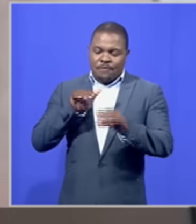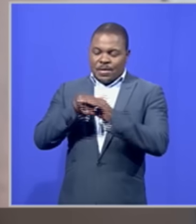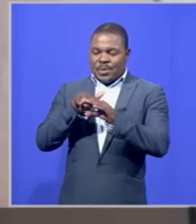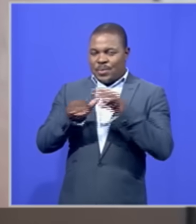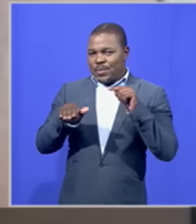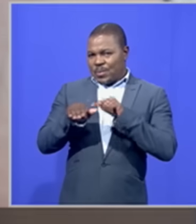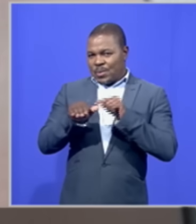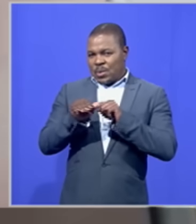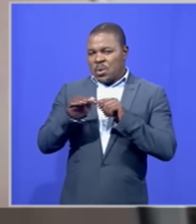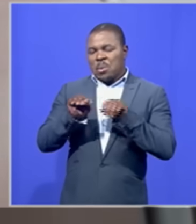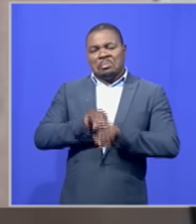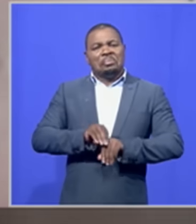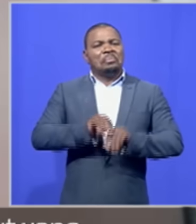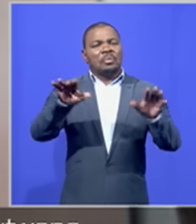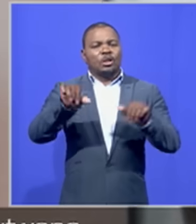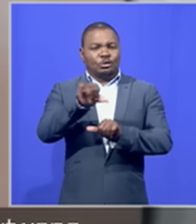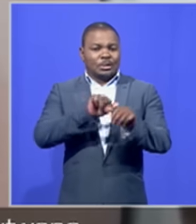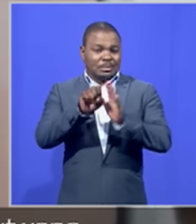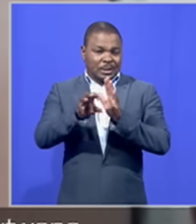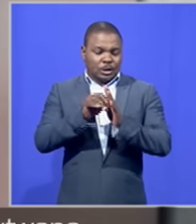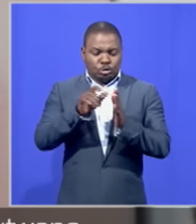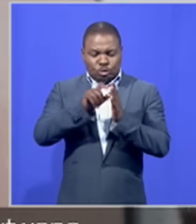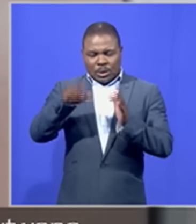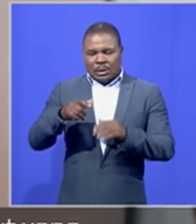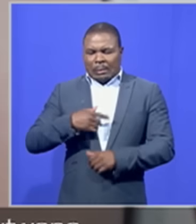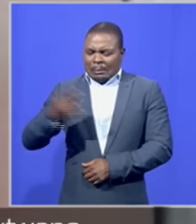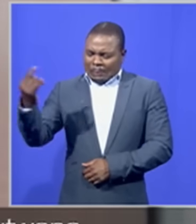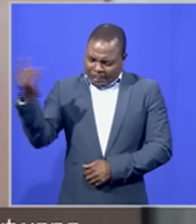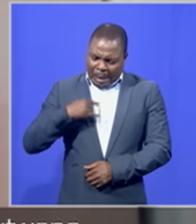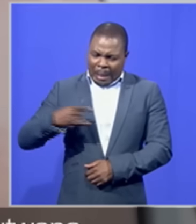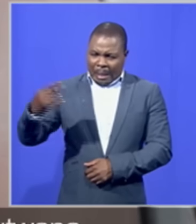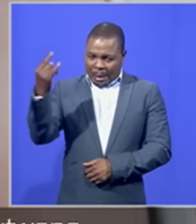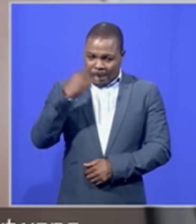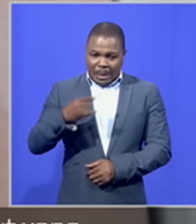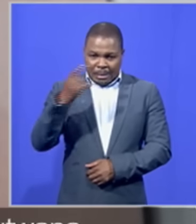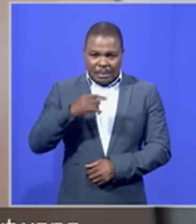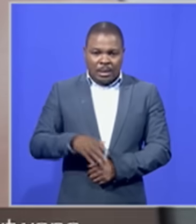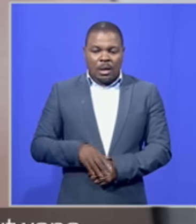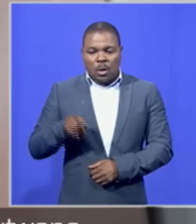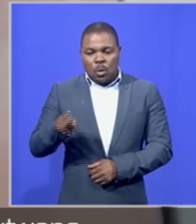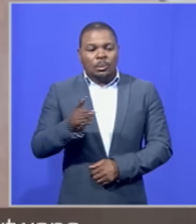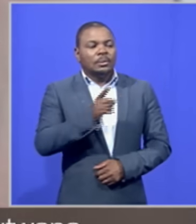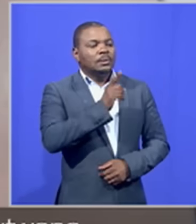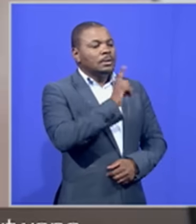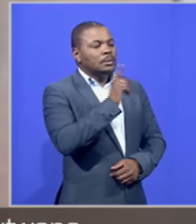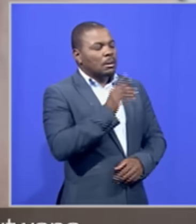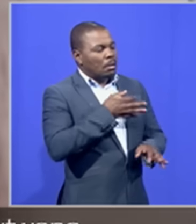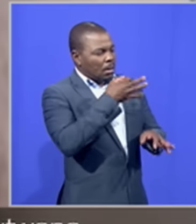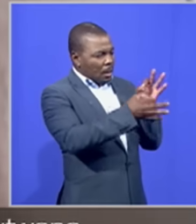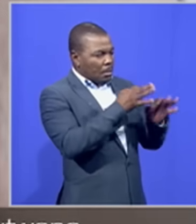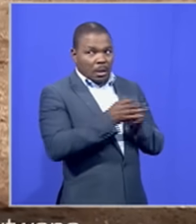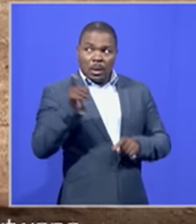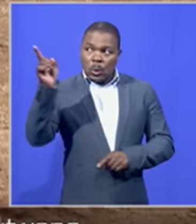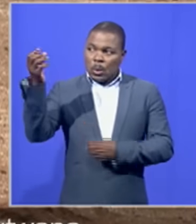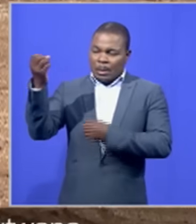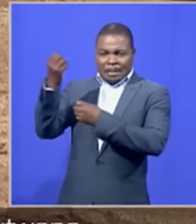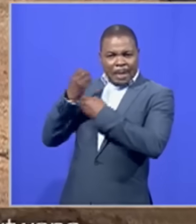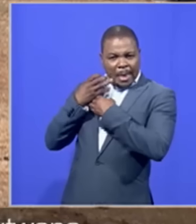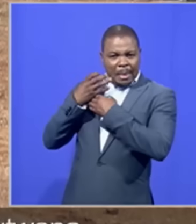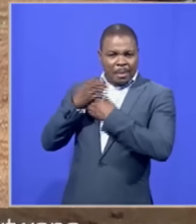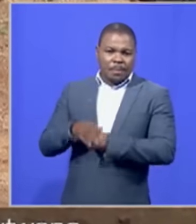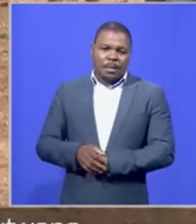go le dikgokaganyo tša leago morutwana yeo a lla go sa go theletša moloi pelo o bonala a hlalosetša morutiši ka ga go bethwa ga gagwe.